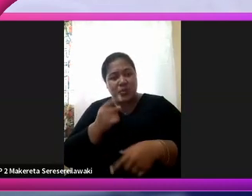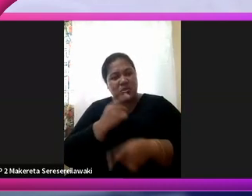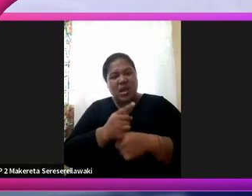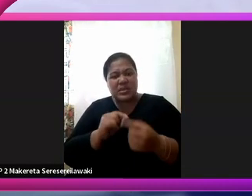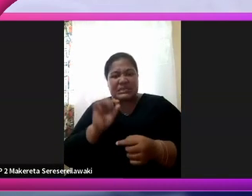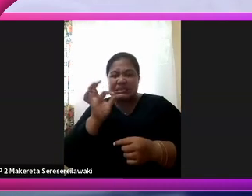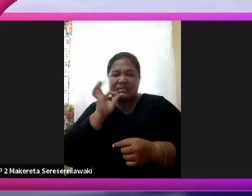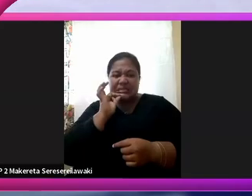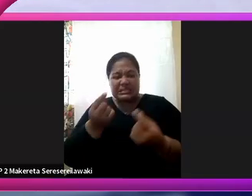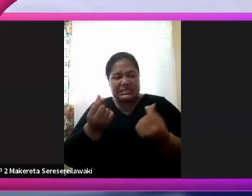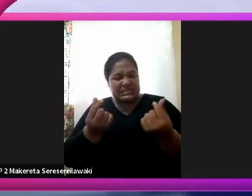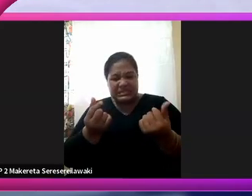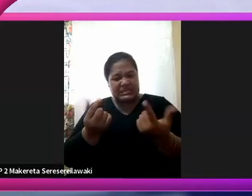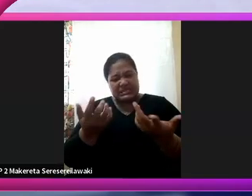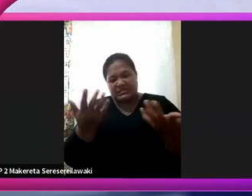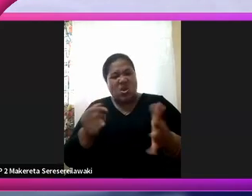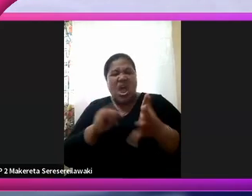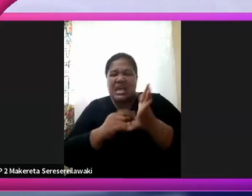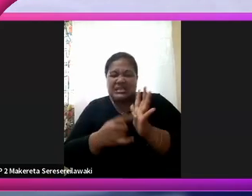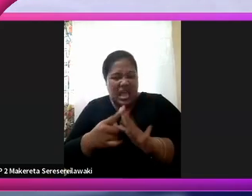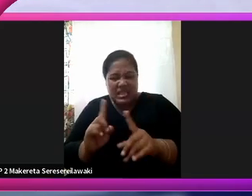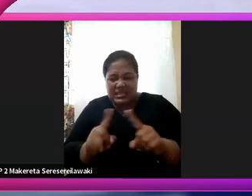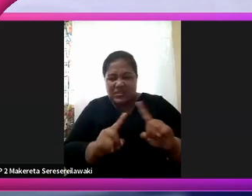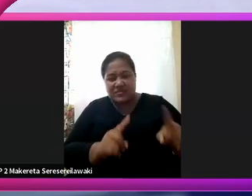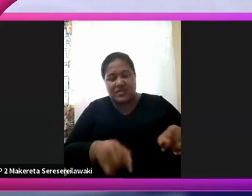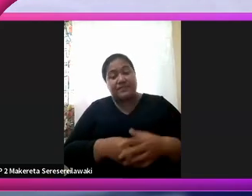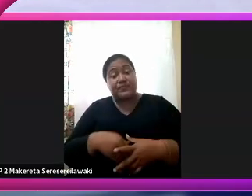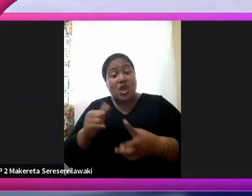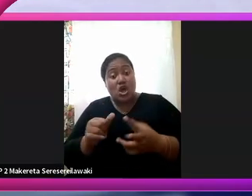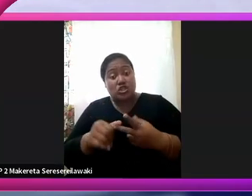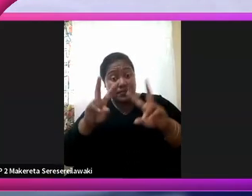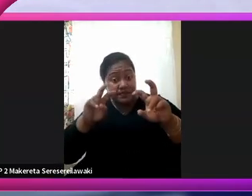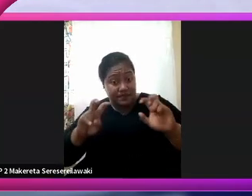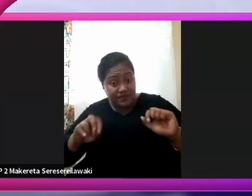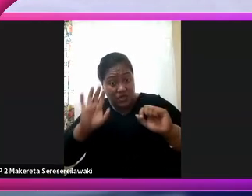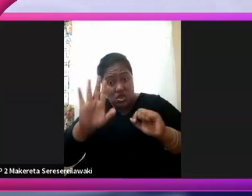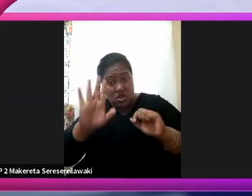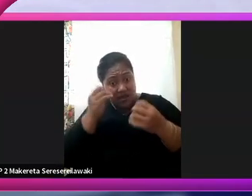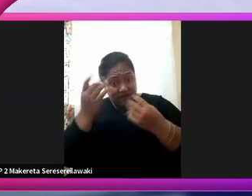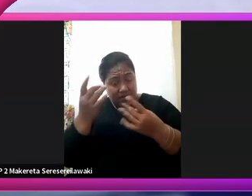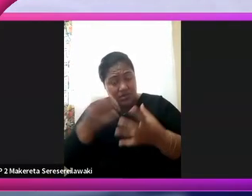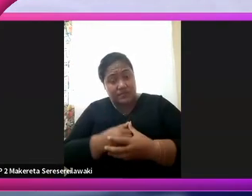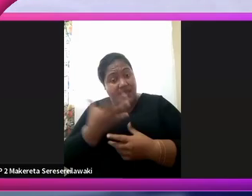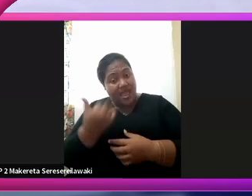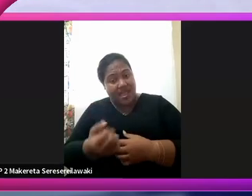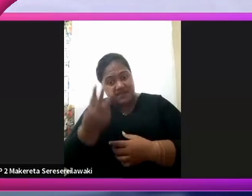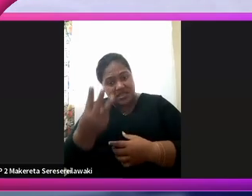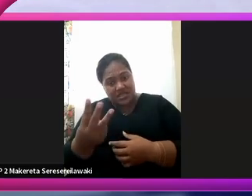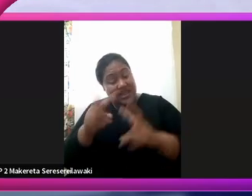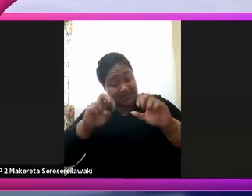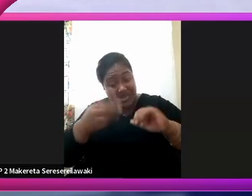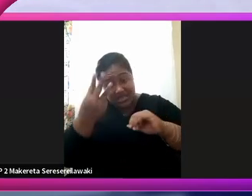STI and things like that. The investigations, for your information, investigation for fertility have 3 levels.